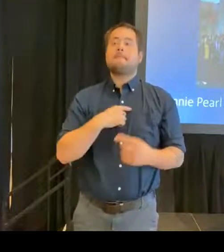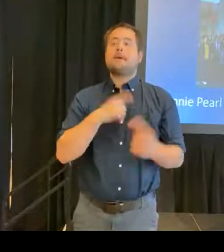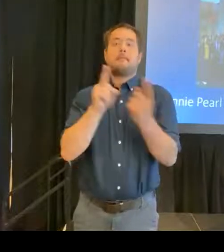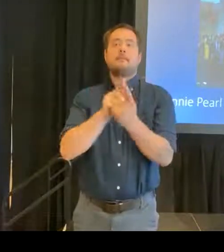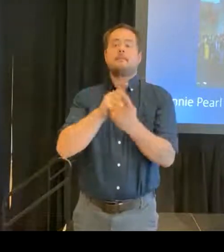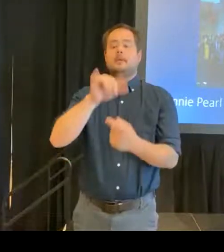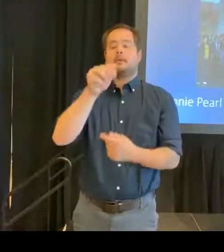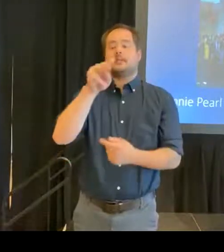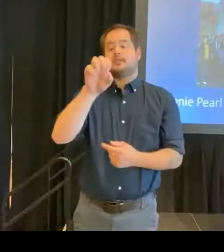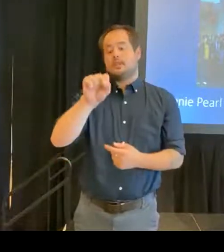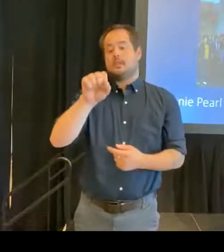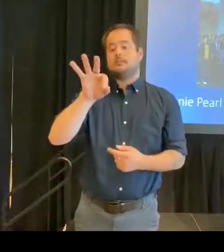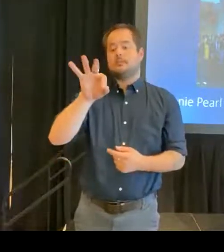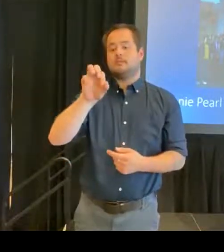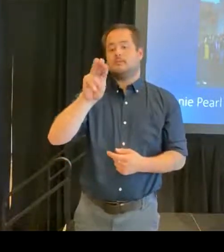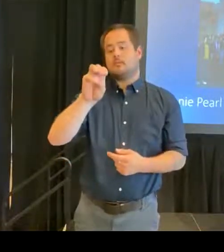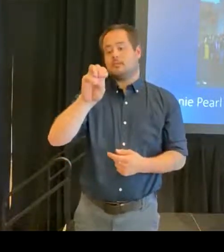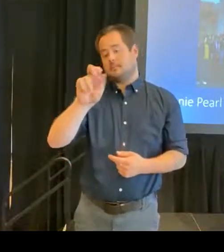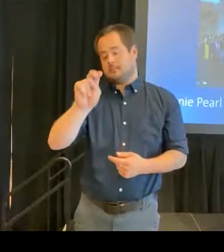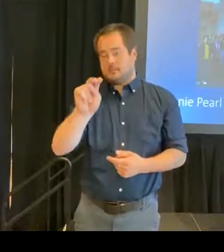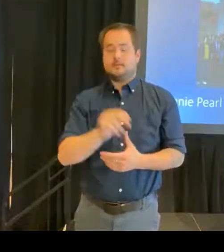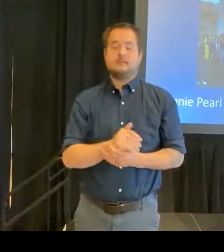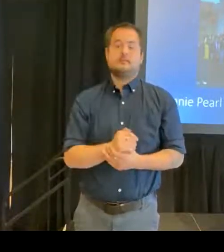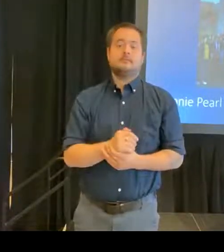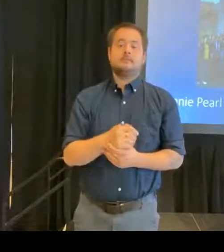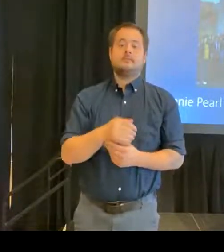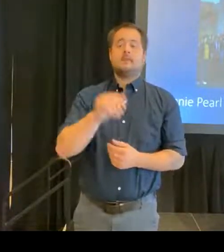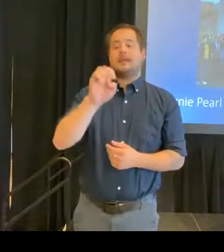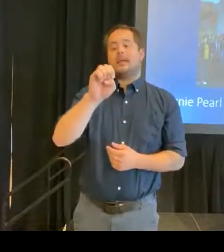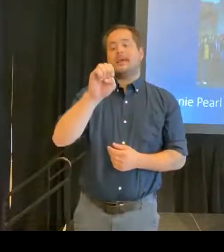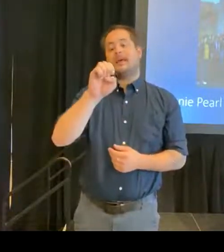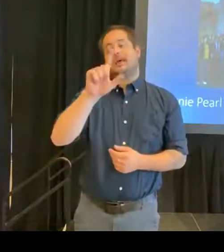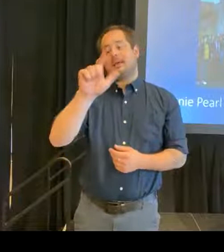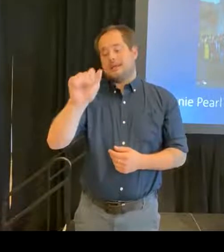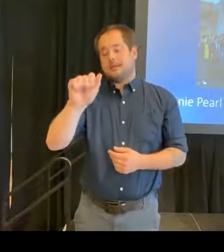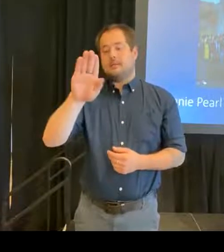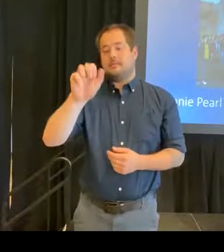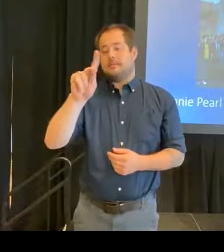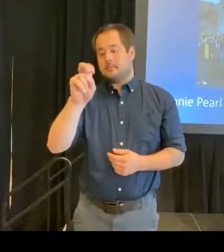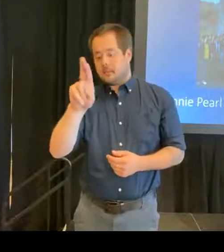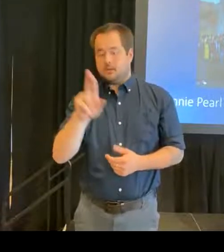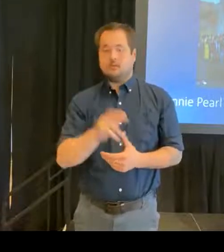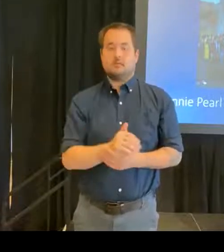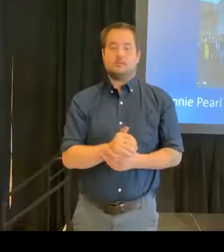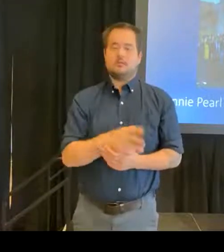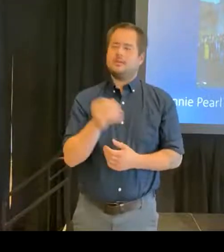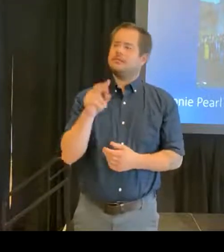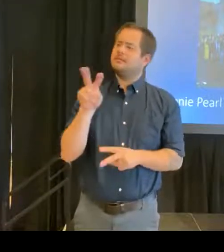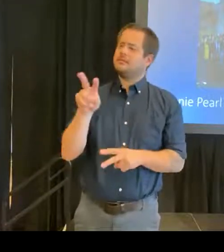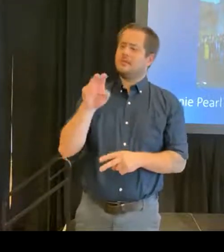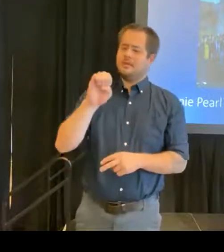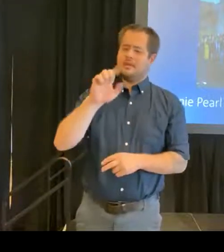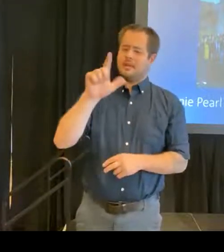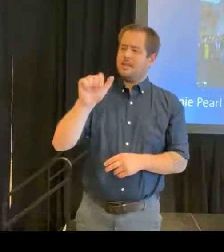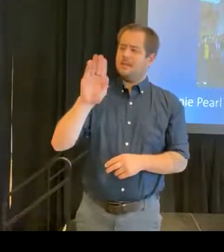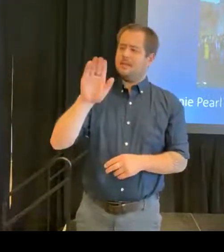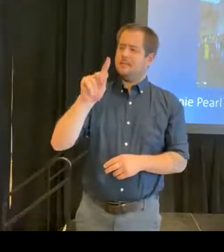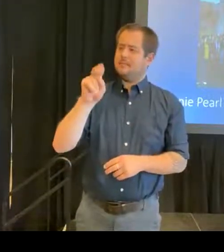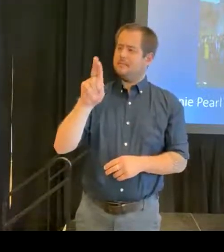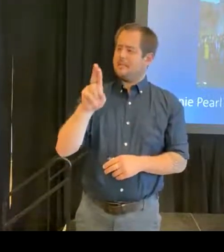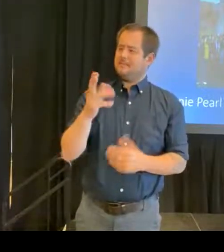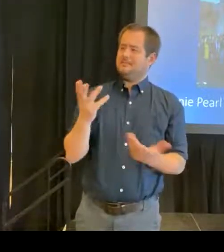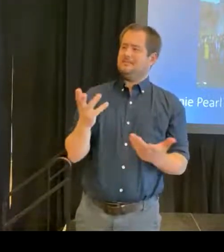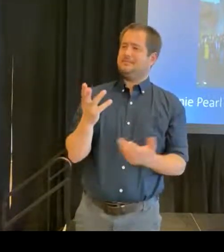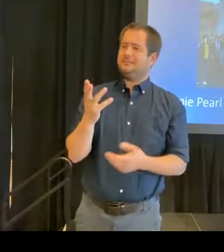James Foreman. I met Ella Baker. And the thing about this Ella Baker, I looked at her and I said, what's this old